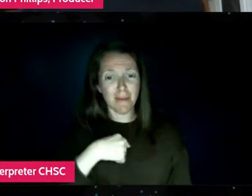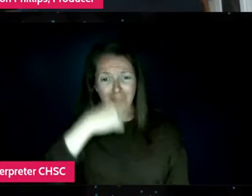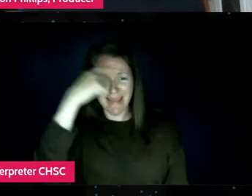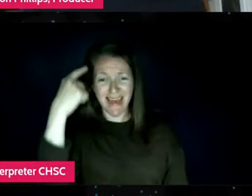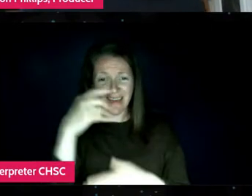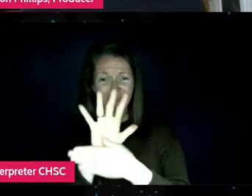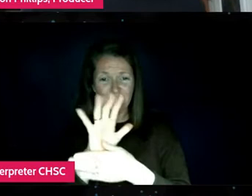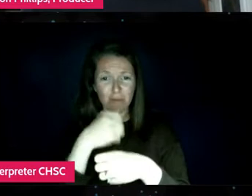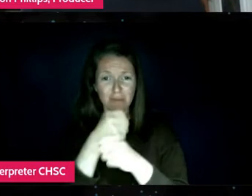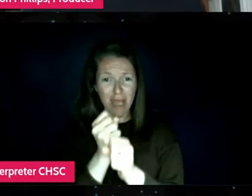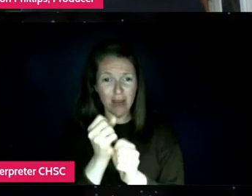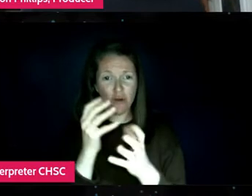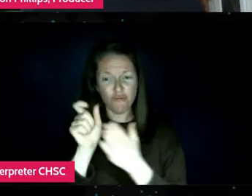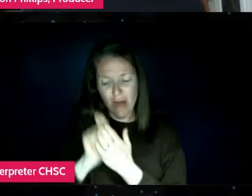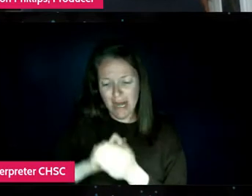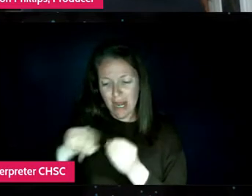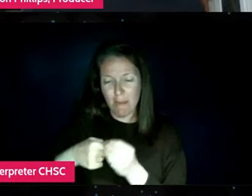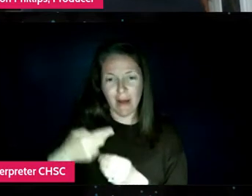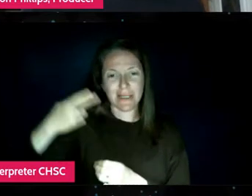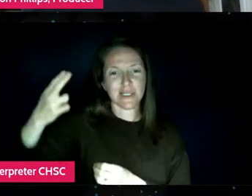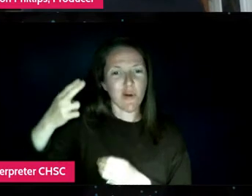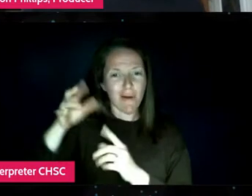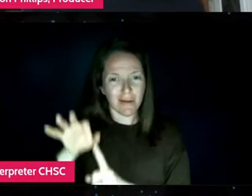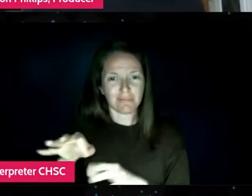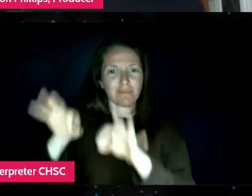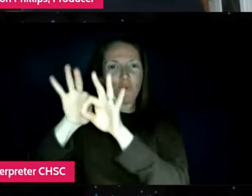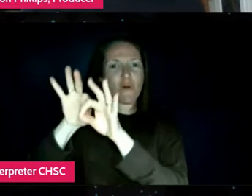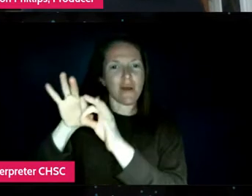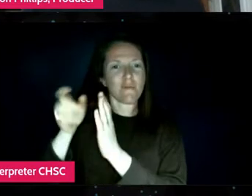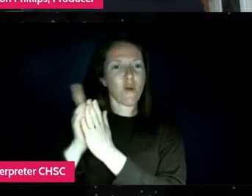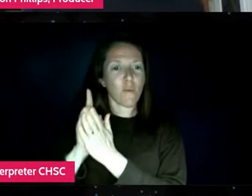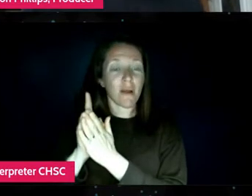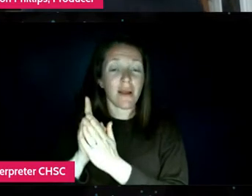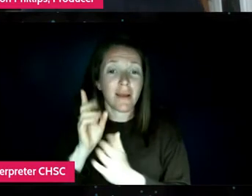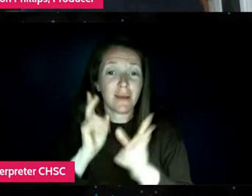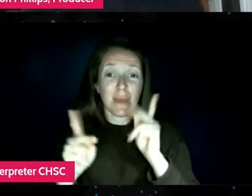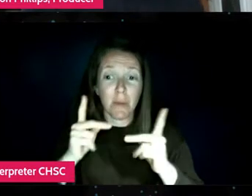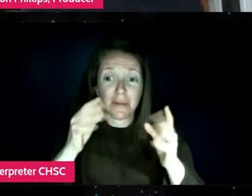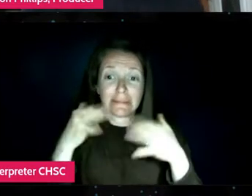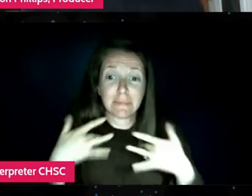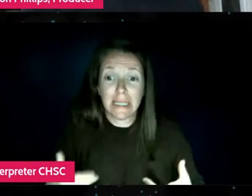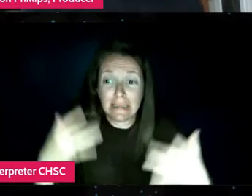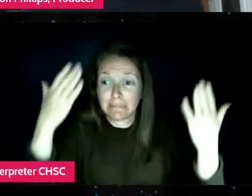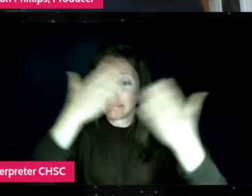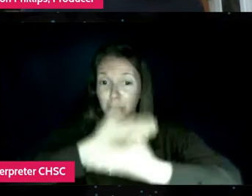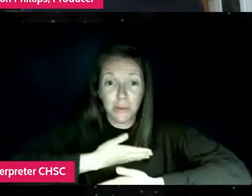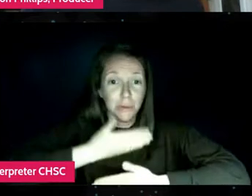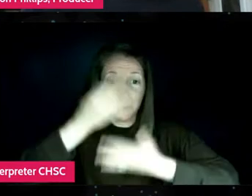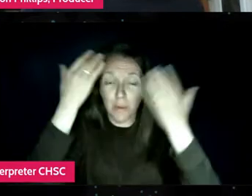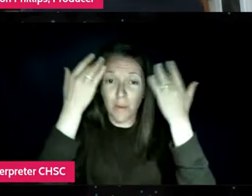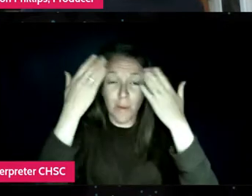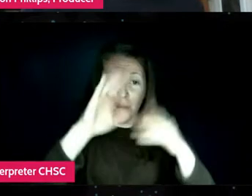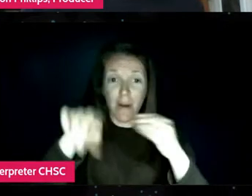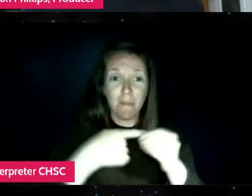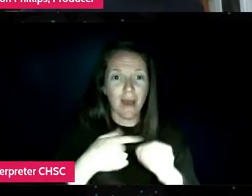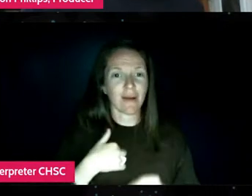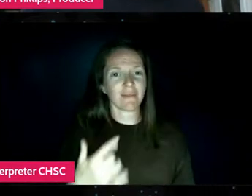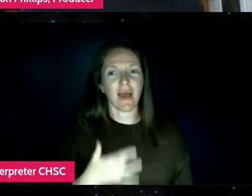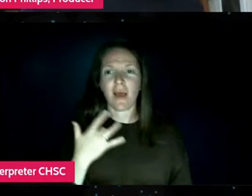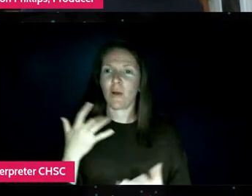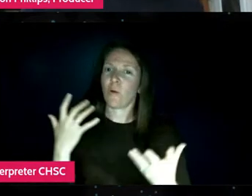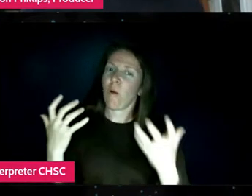moment for Black people and Black theater that people don't really know about was crucial to me. So I just hopped on the opportunity as soon as I